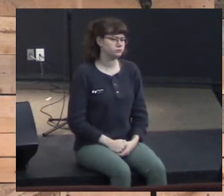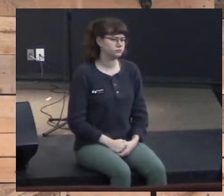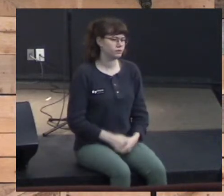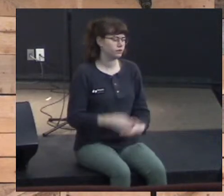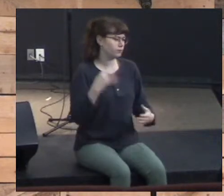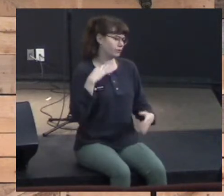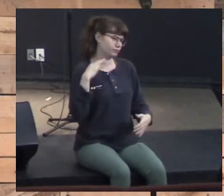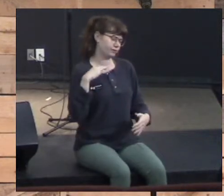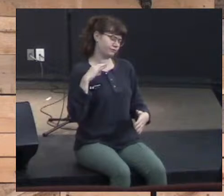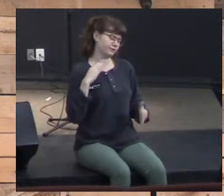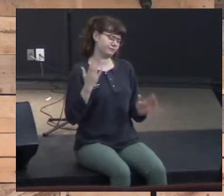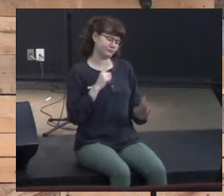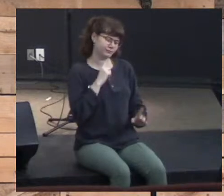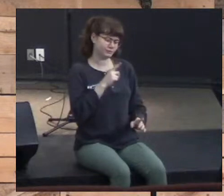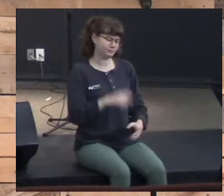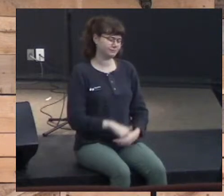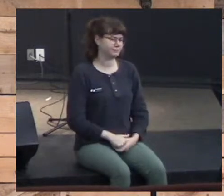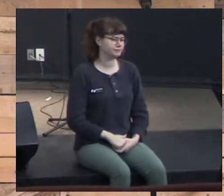own benefit. Well, thank you, brother.